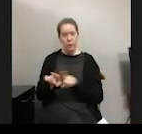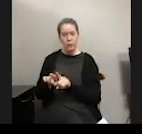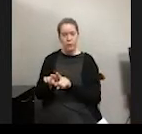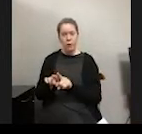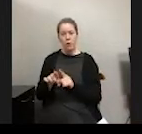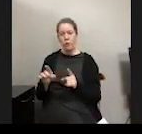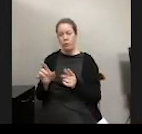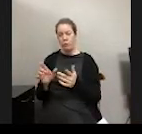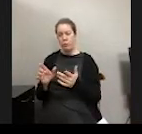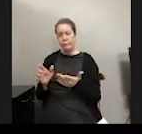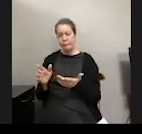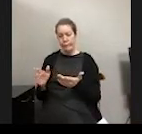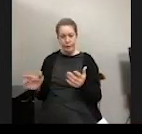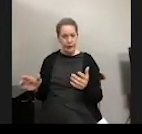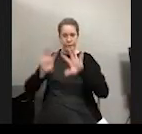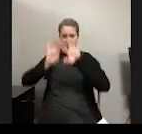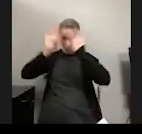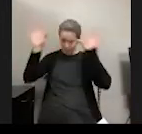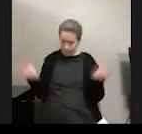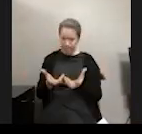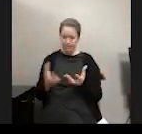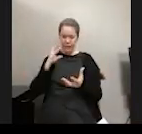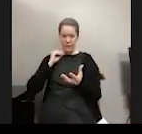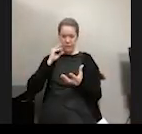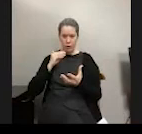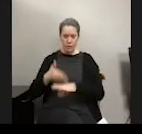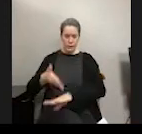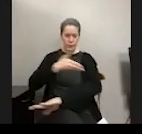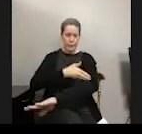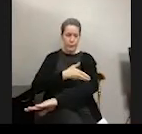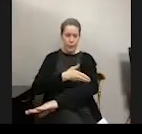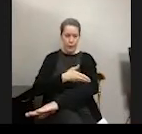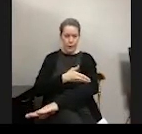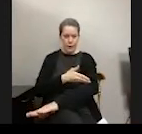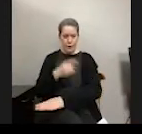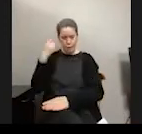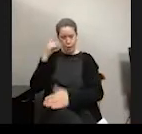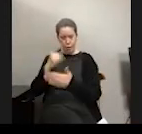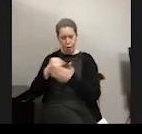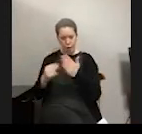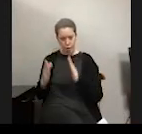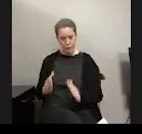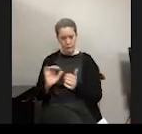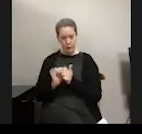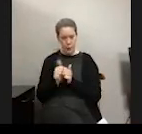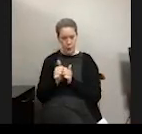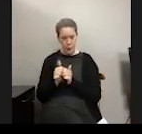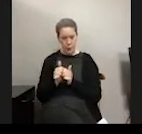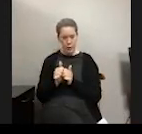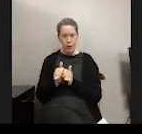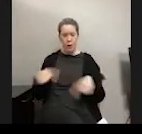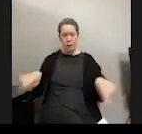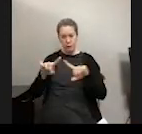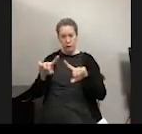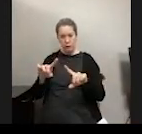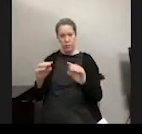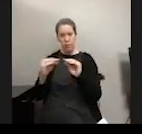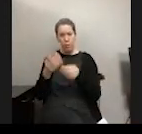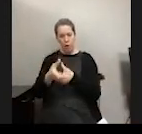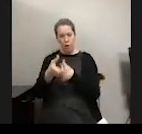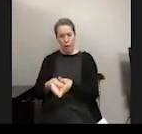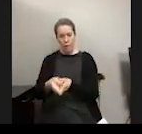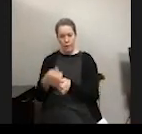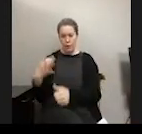experience better for people and also make people sort of more confident in applying to things, even if they don't have as